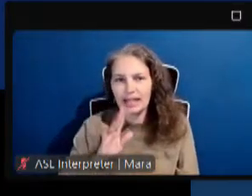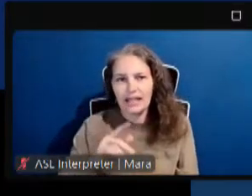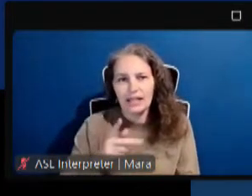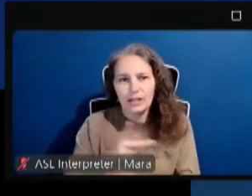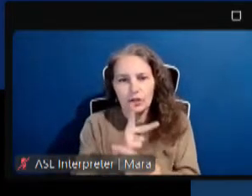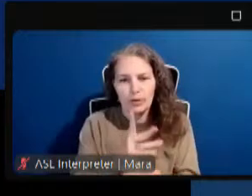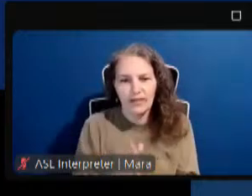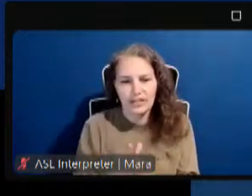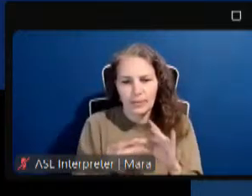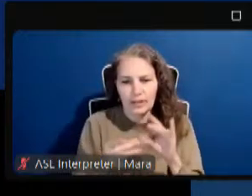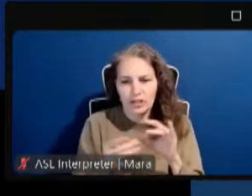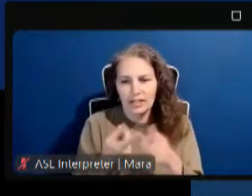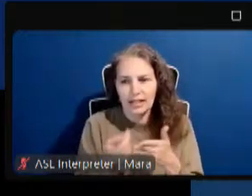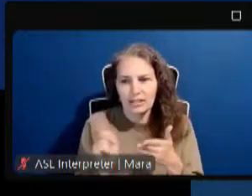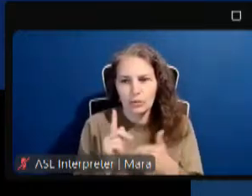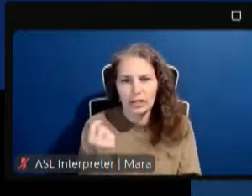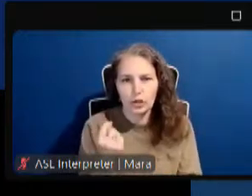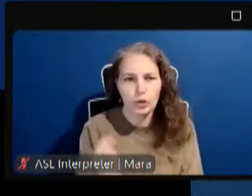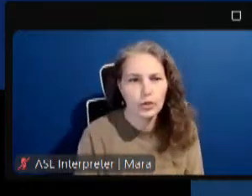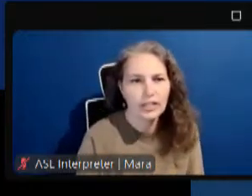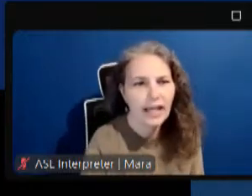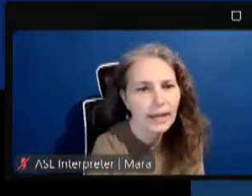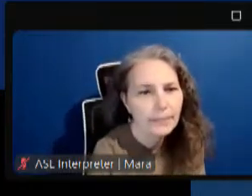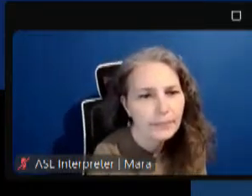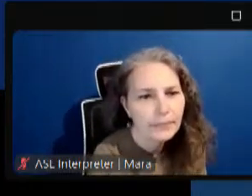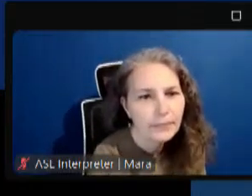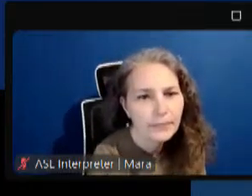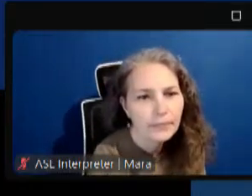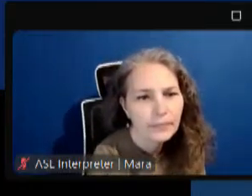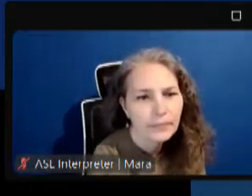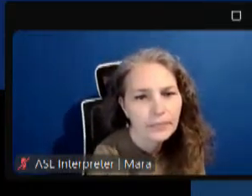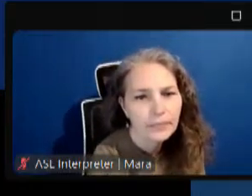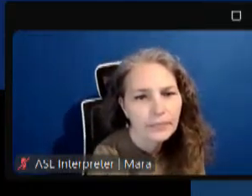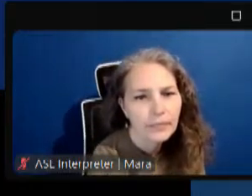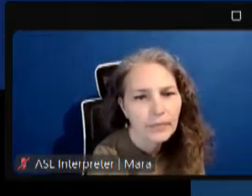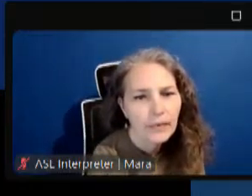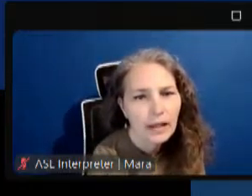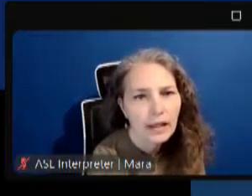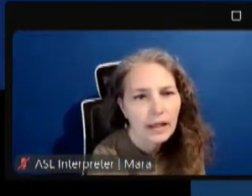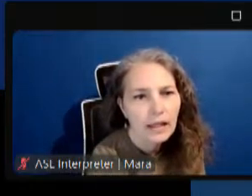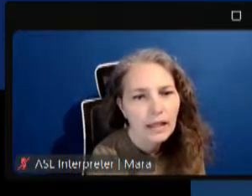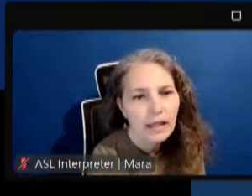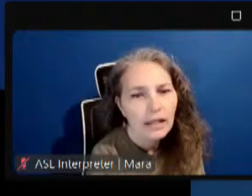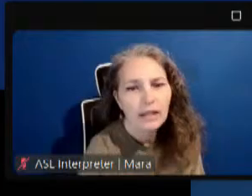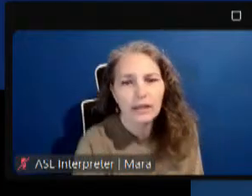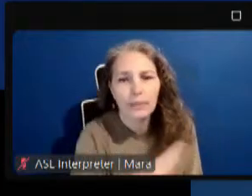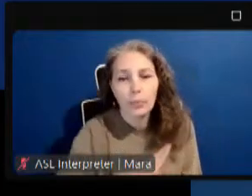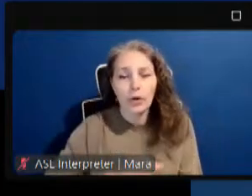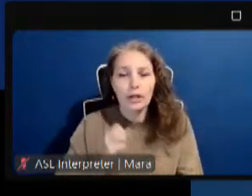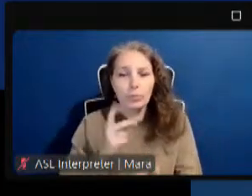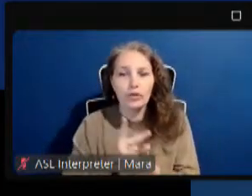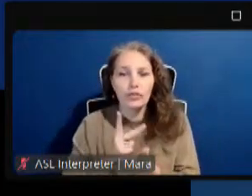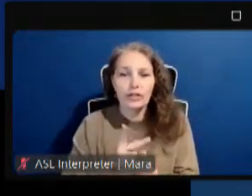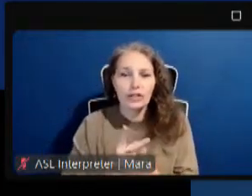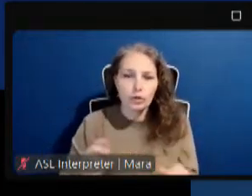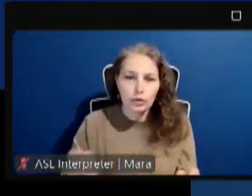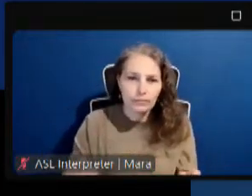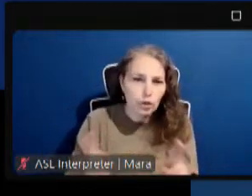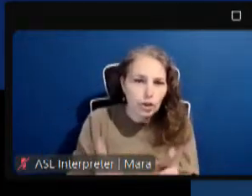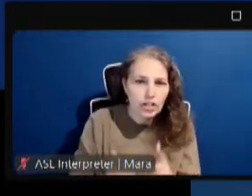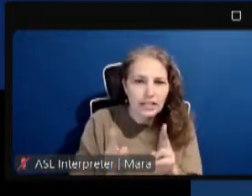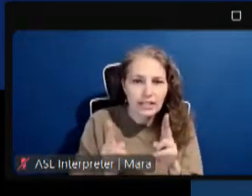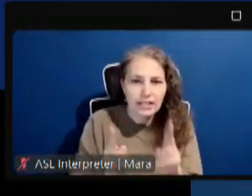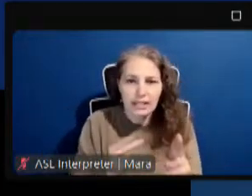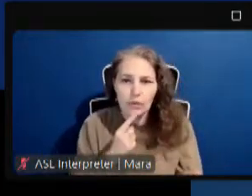last Tuesday, the board approved an urgency ordinance to allow us to facilitate and